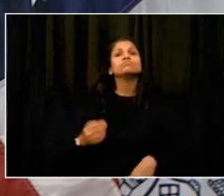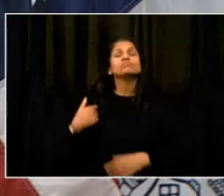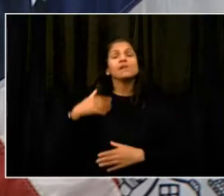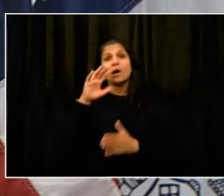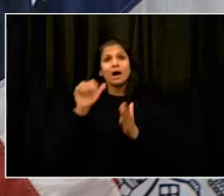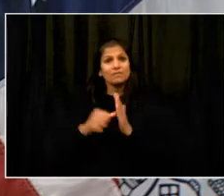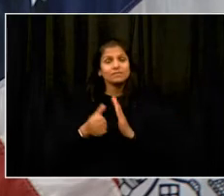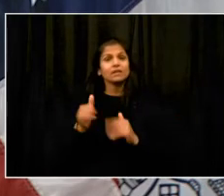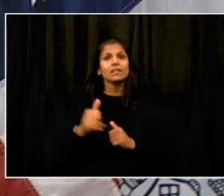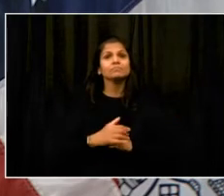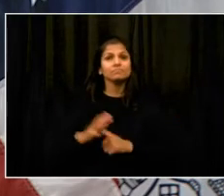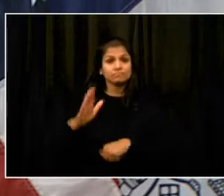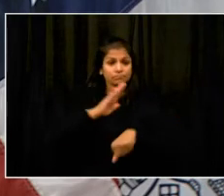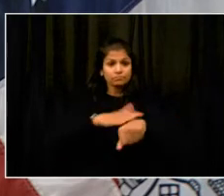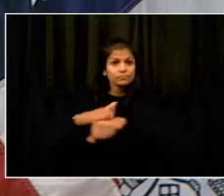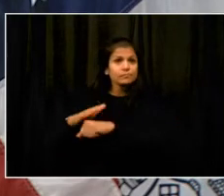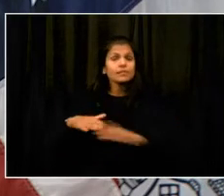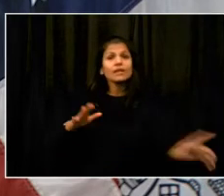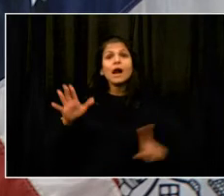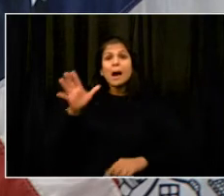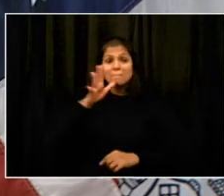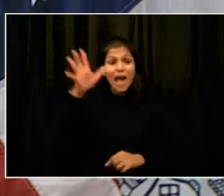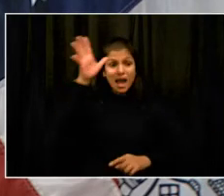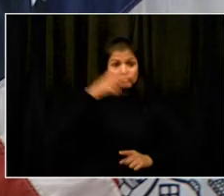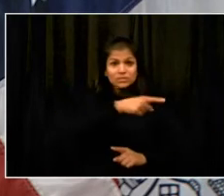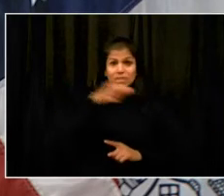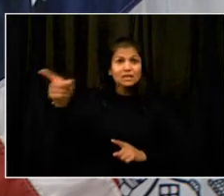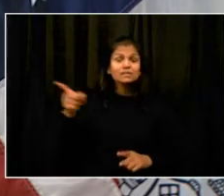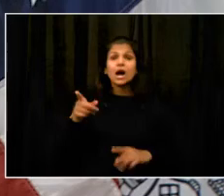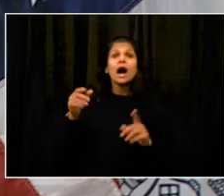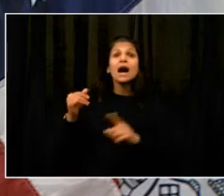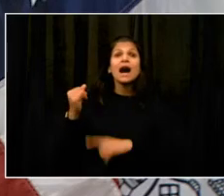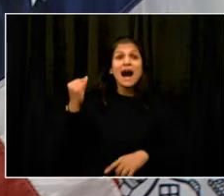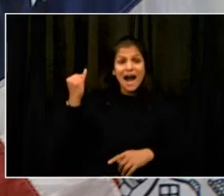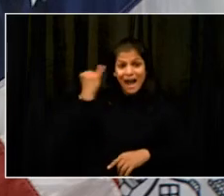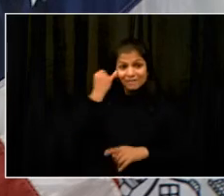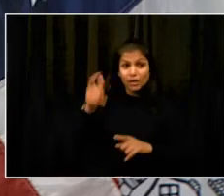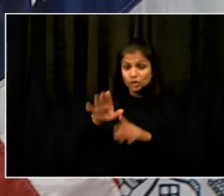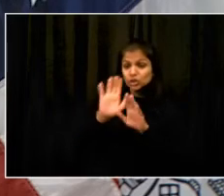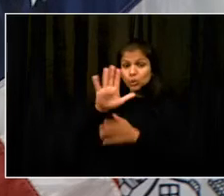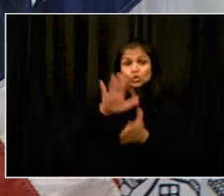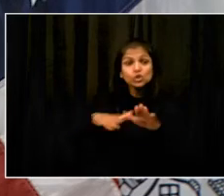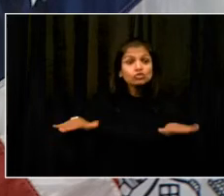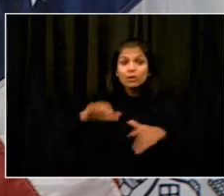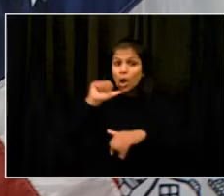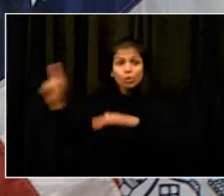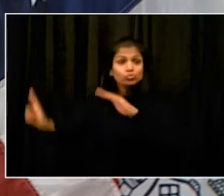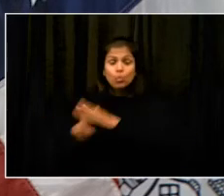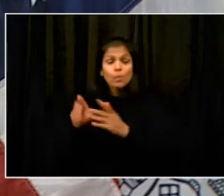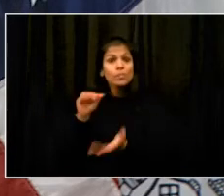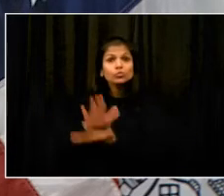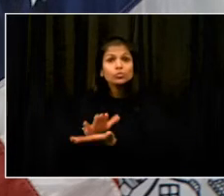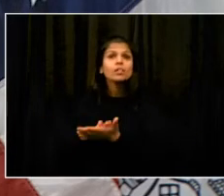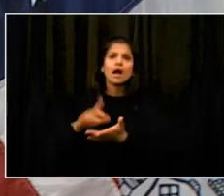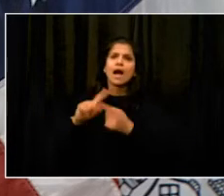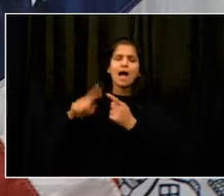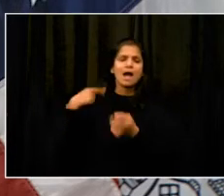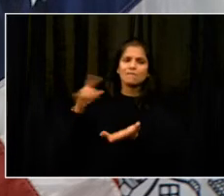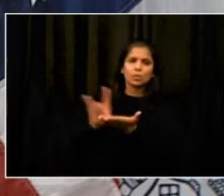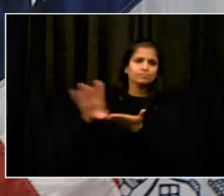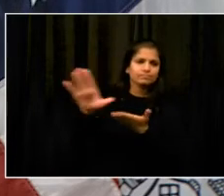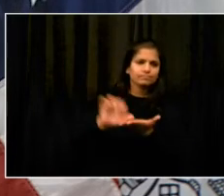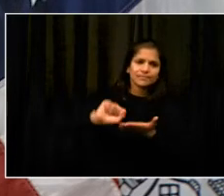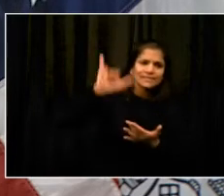move your child into remote unless you have a specific excuse or you make clear to us what's going on. And we respect, again, a lot